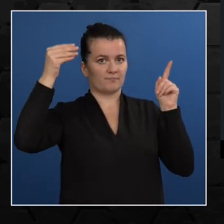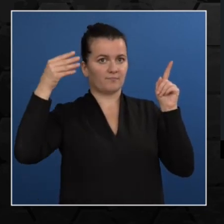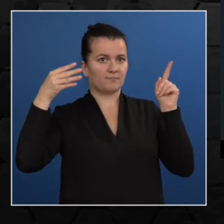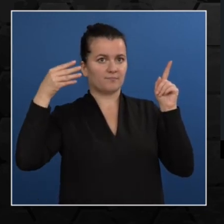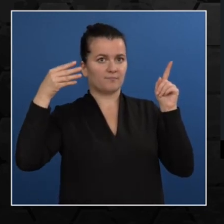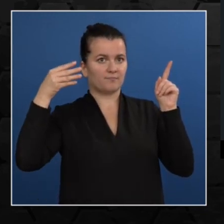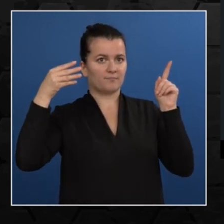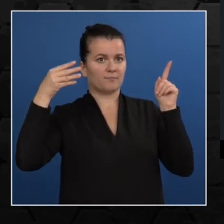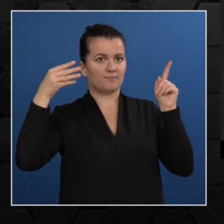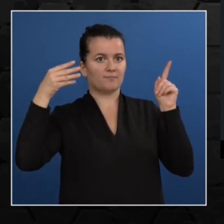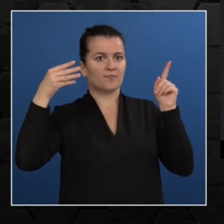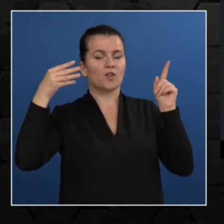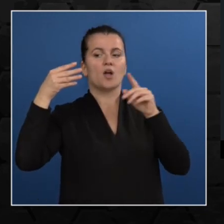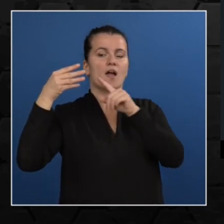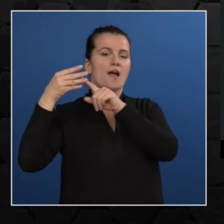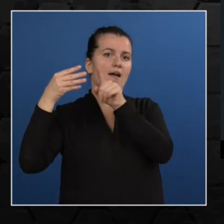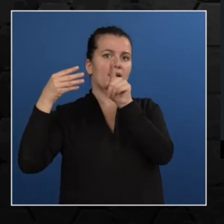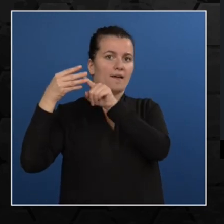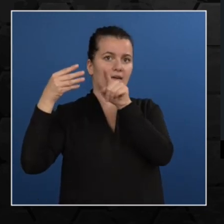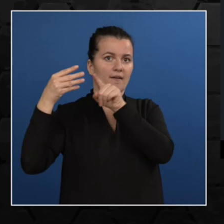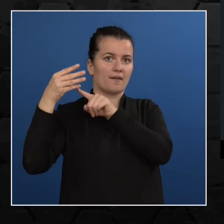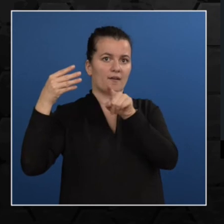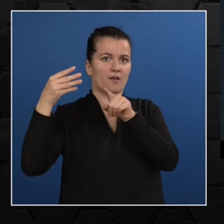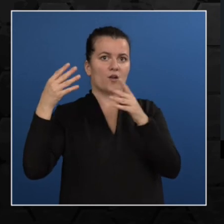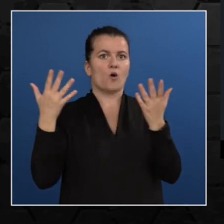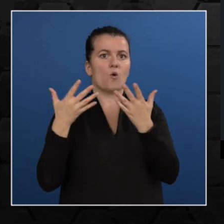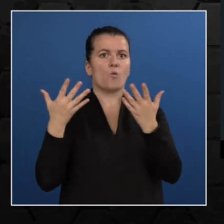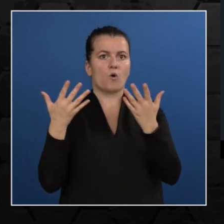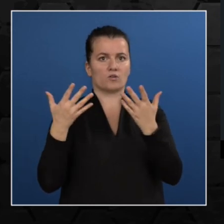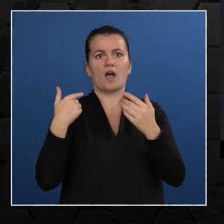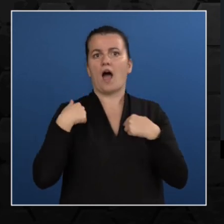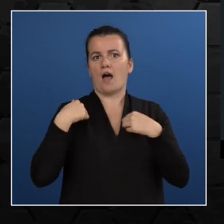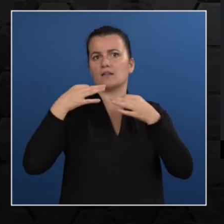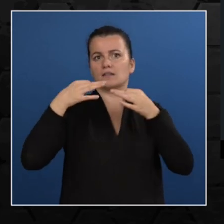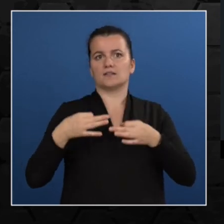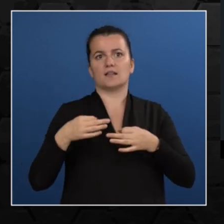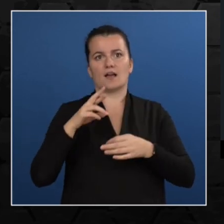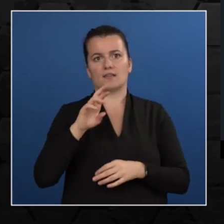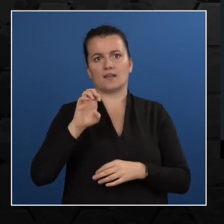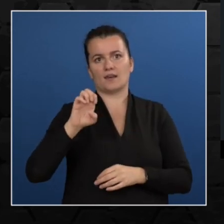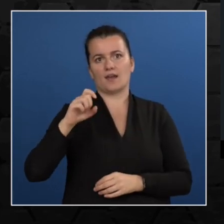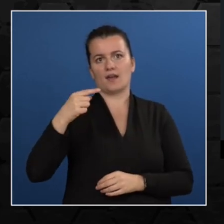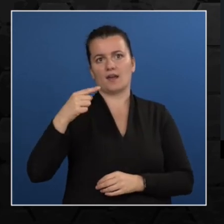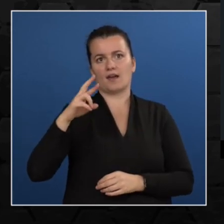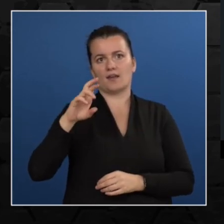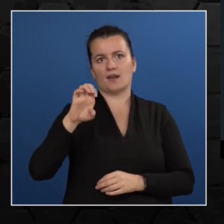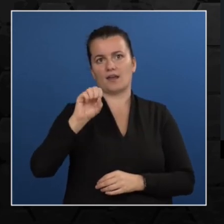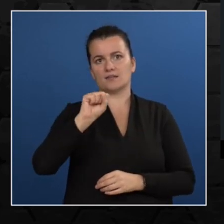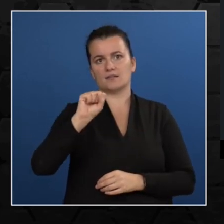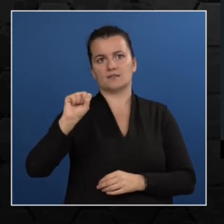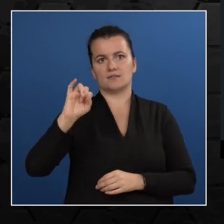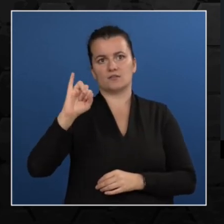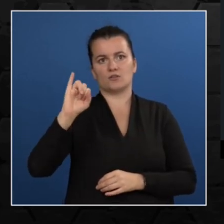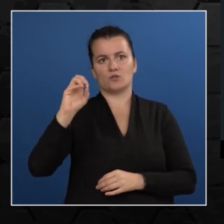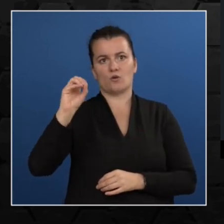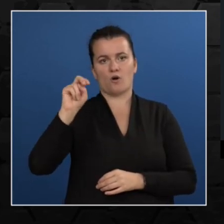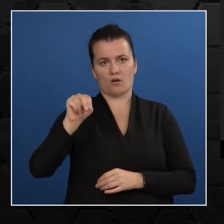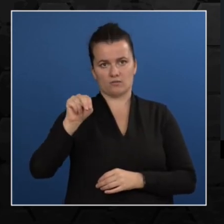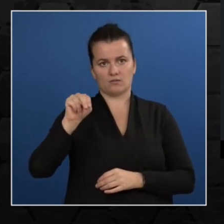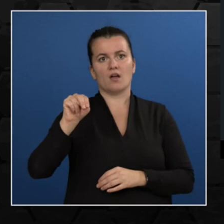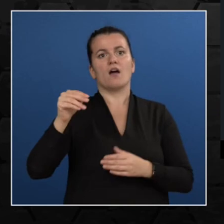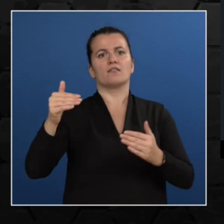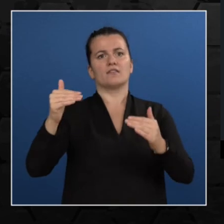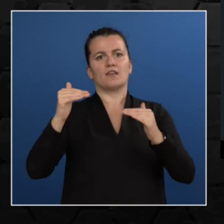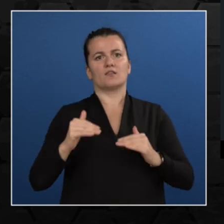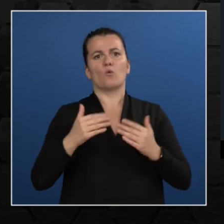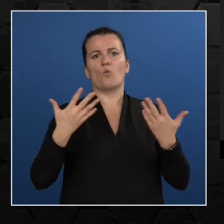model that you want to use, which was regression, and the top 5 regression models that it used. And on top of it, it generates a